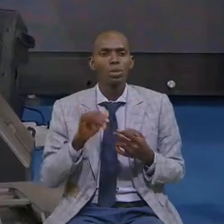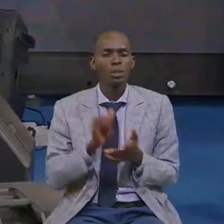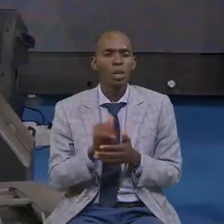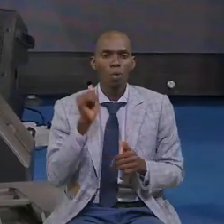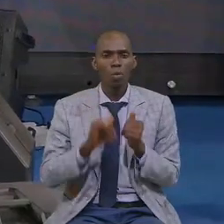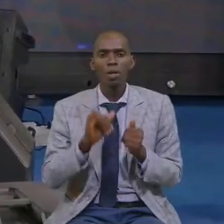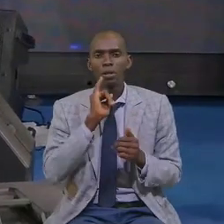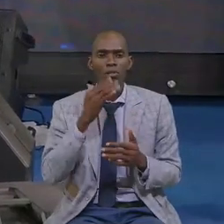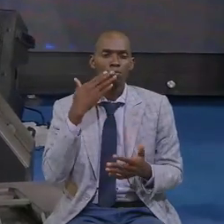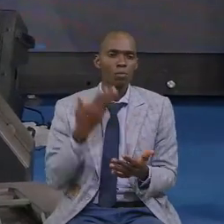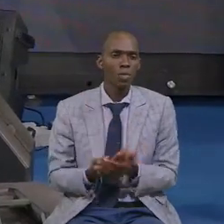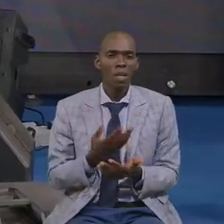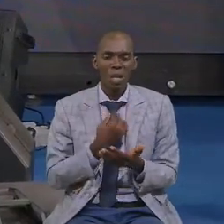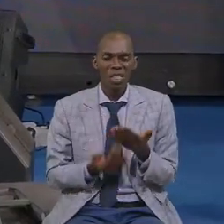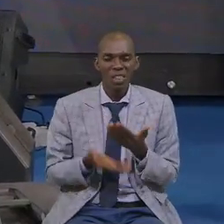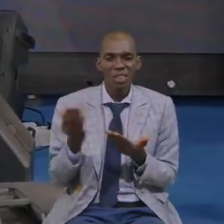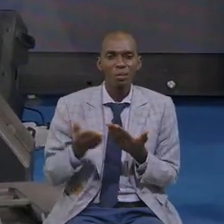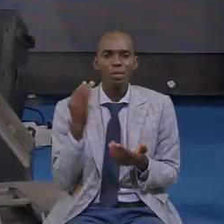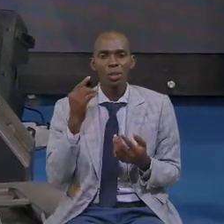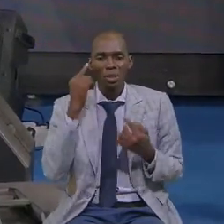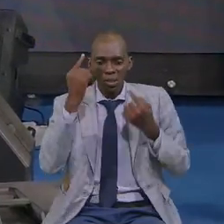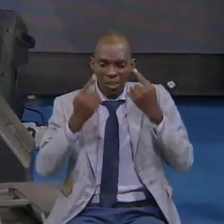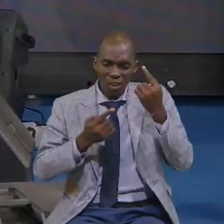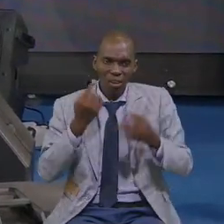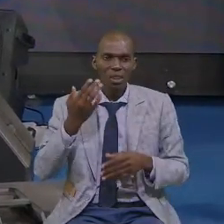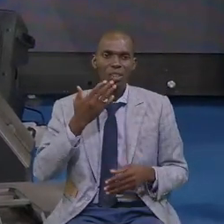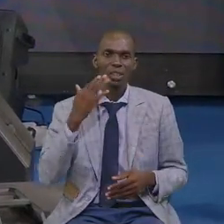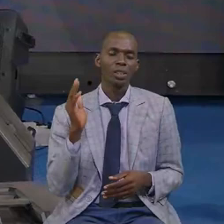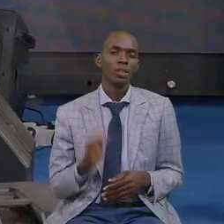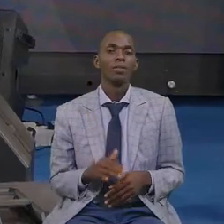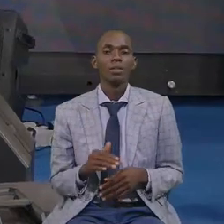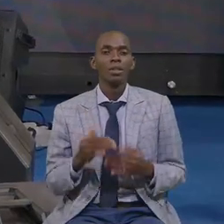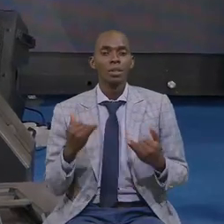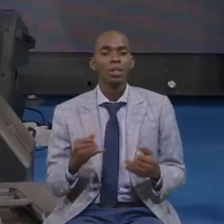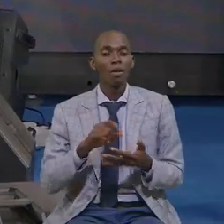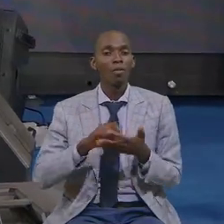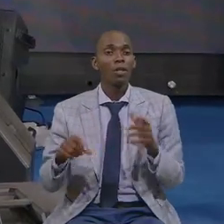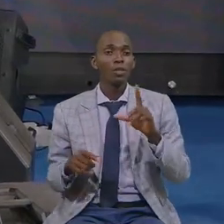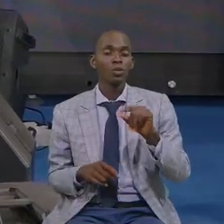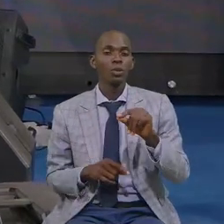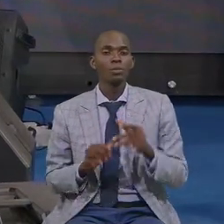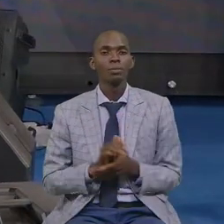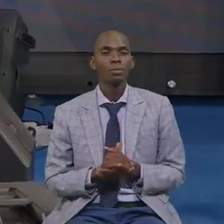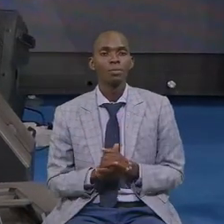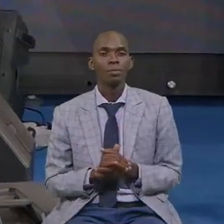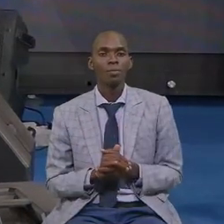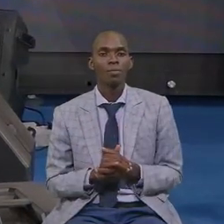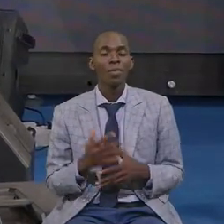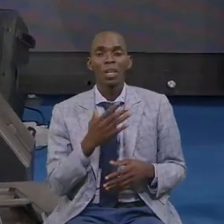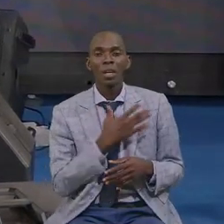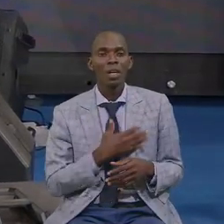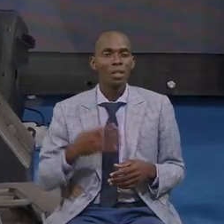and simple, ignorant concerning evil. Now verse 20, and the God